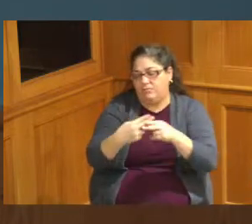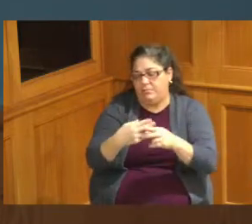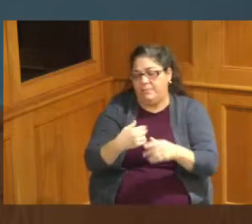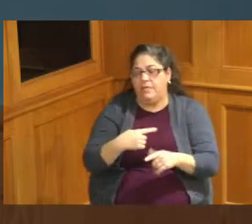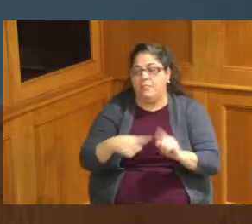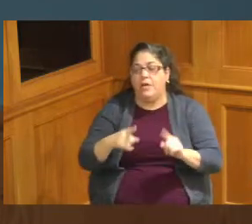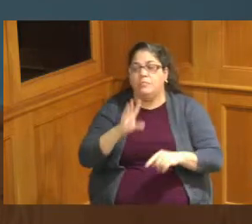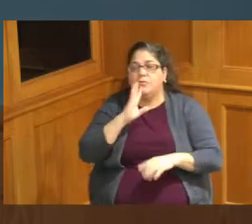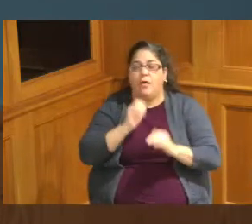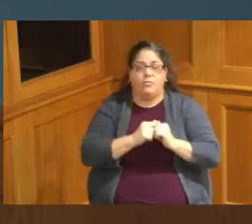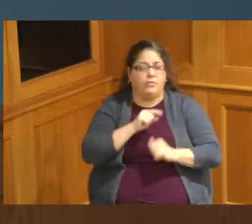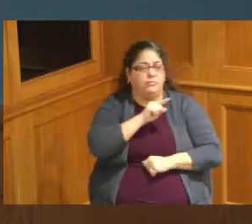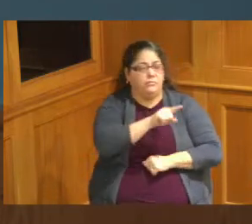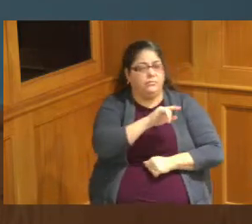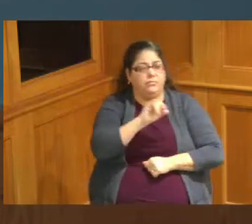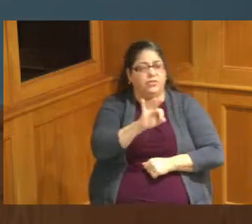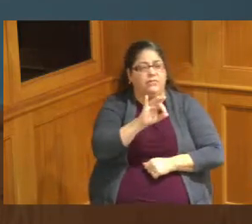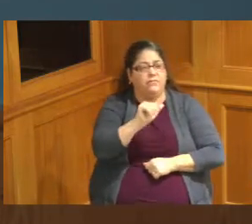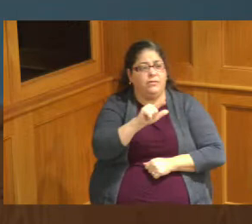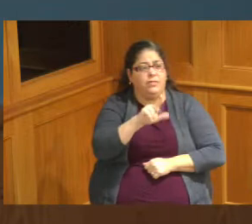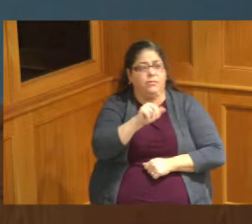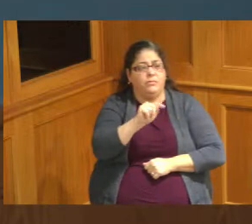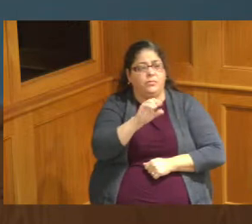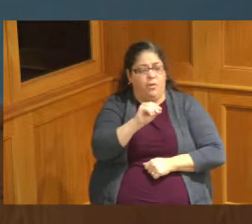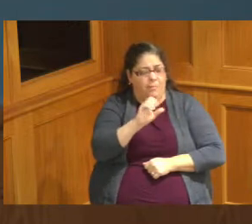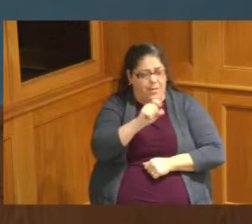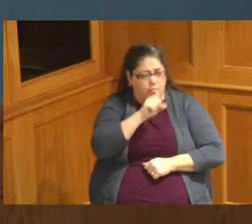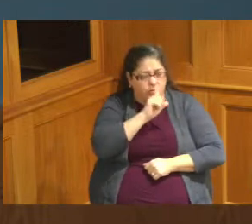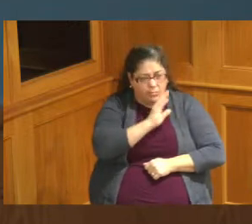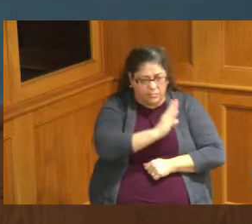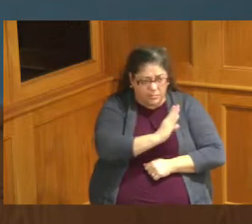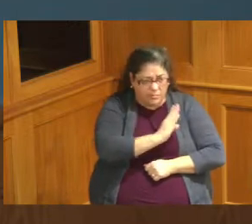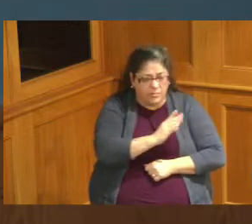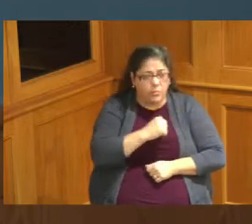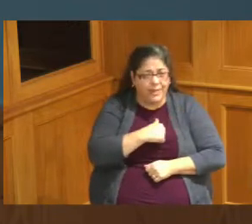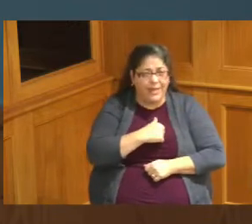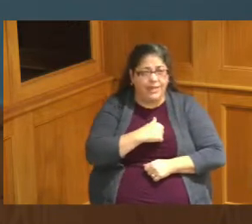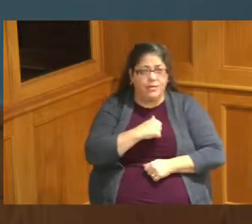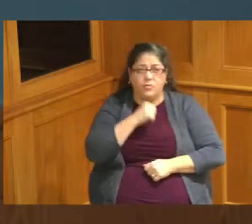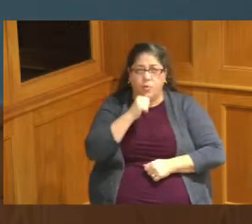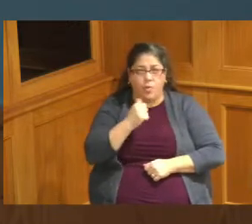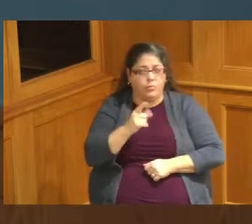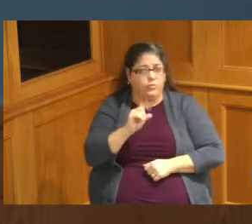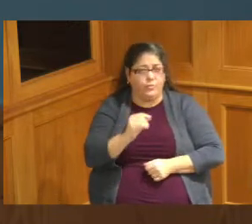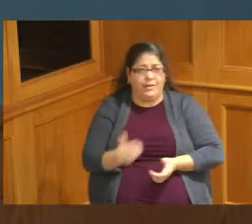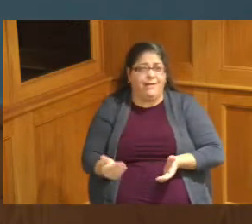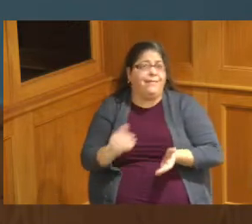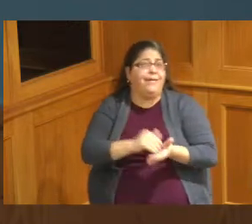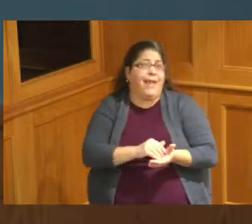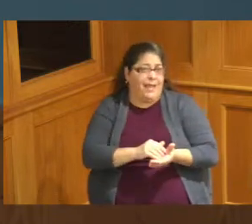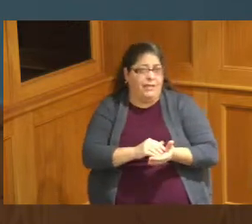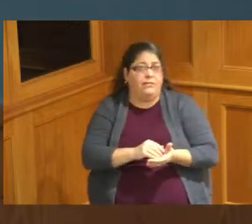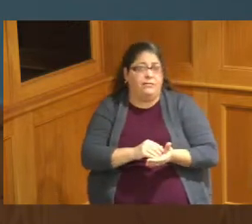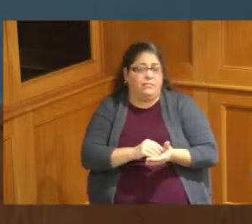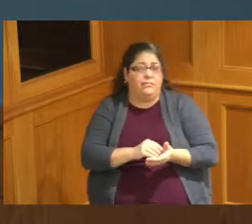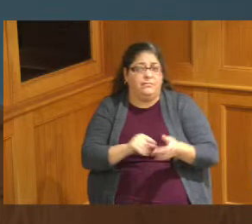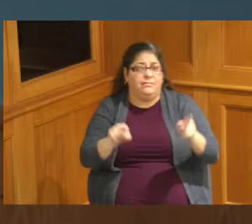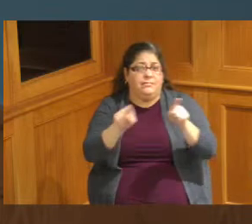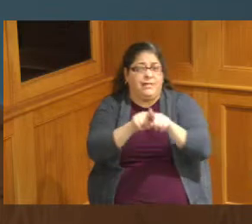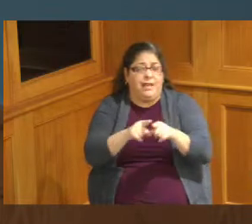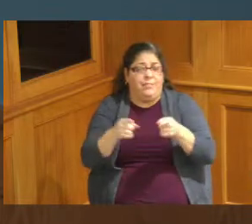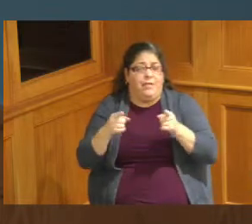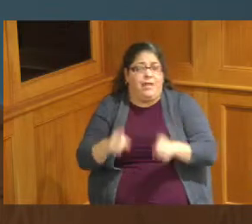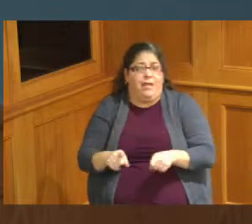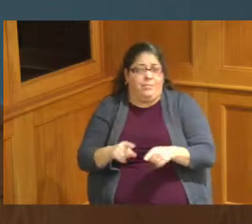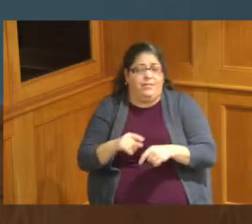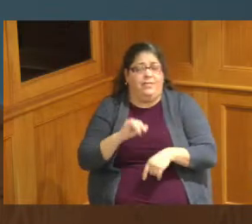Mr. Aludo and making sure that we don't relive that again. Because, again, that still does